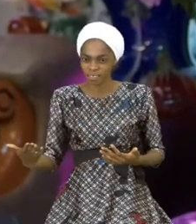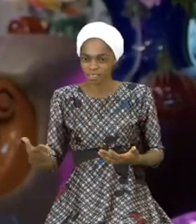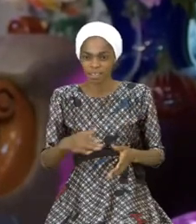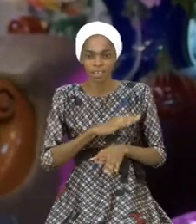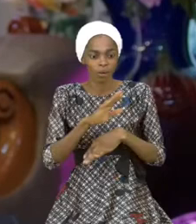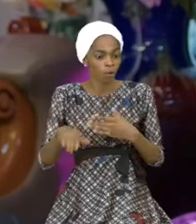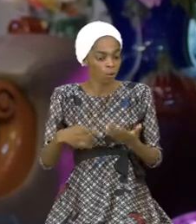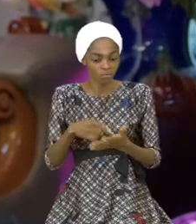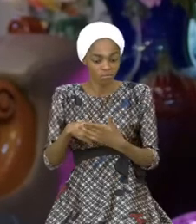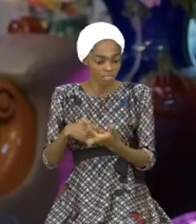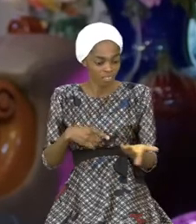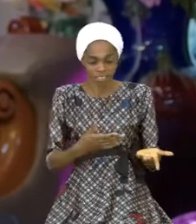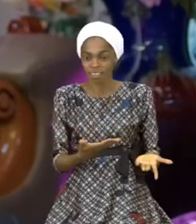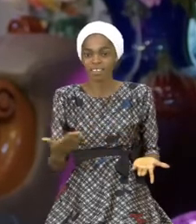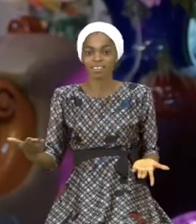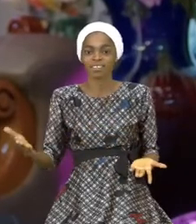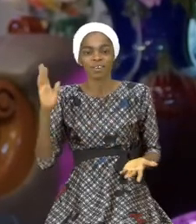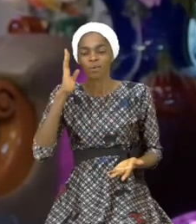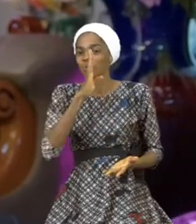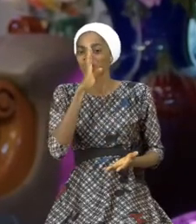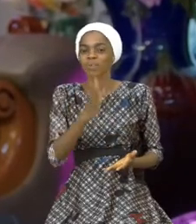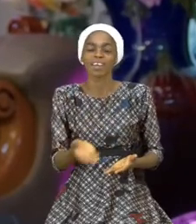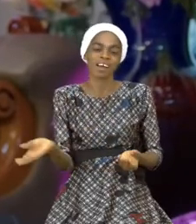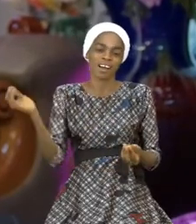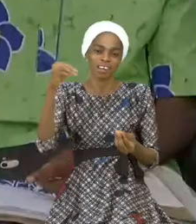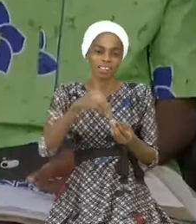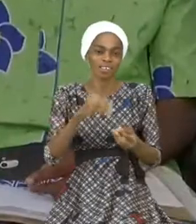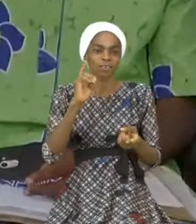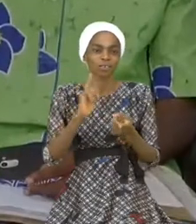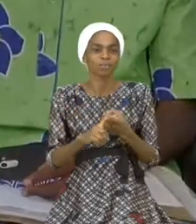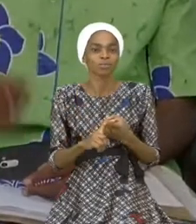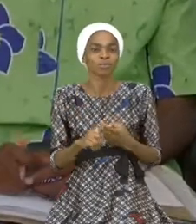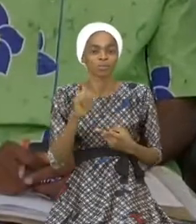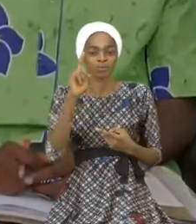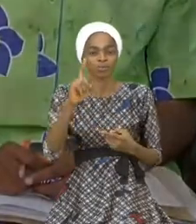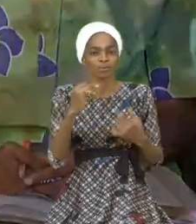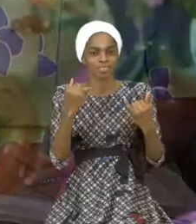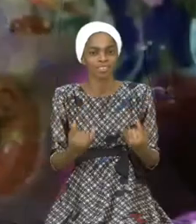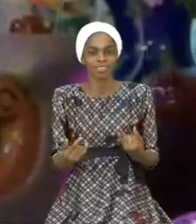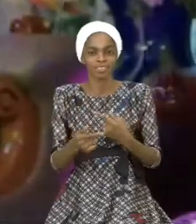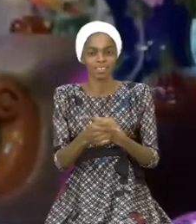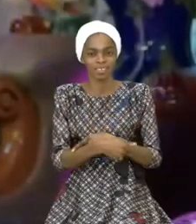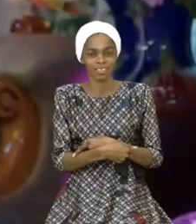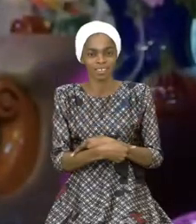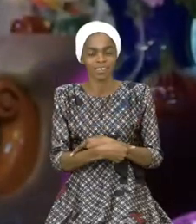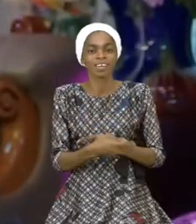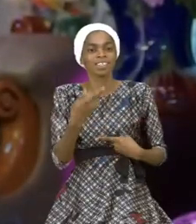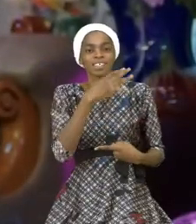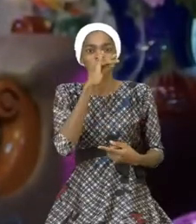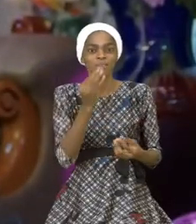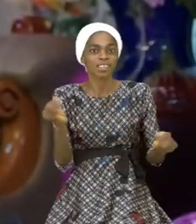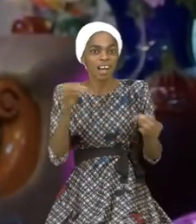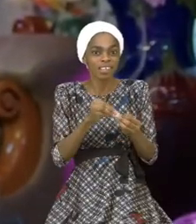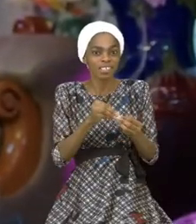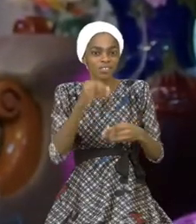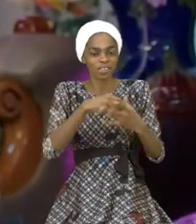all these things shall be added unto you. Today, there's addition in your life.